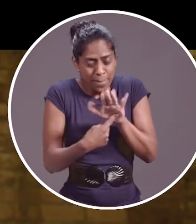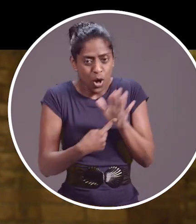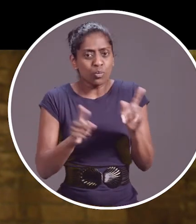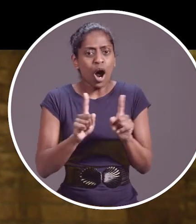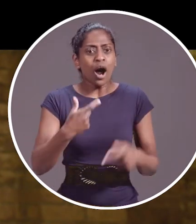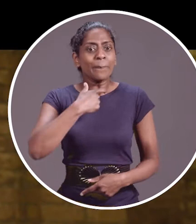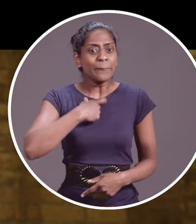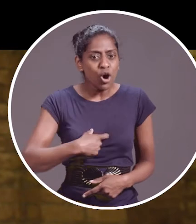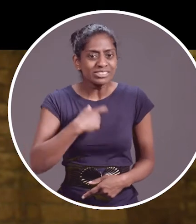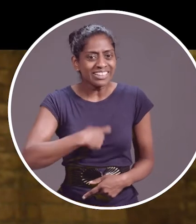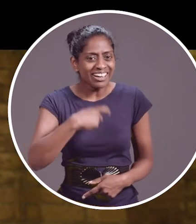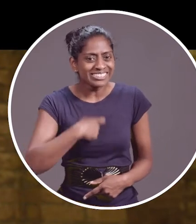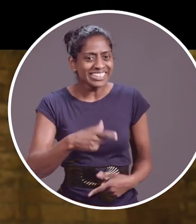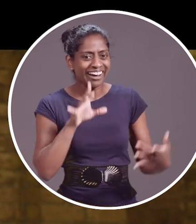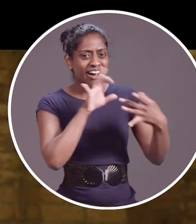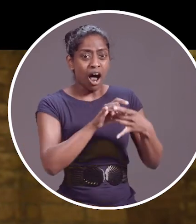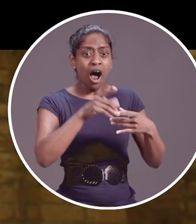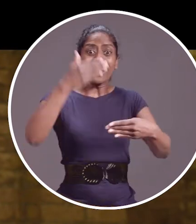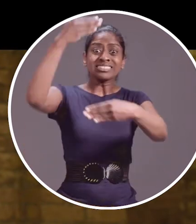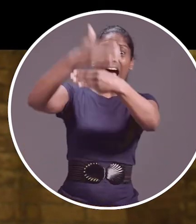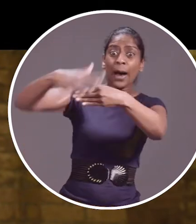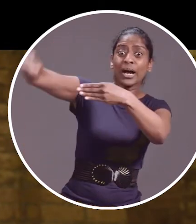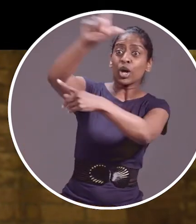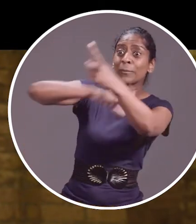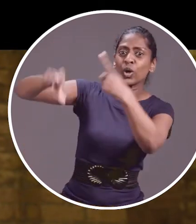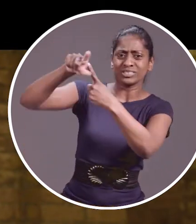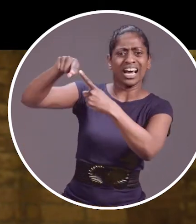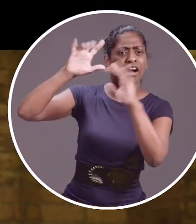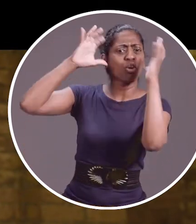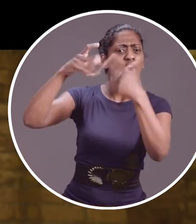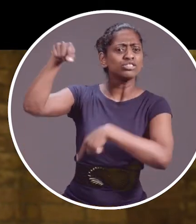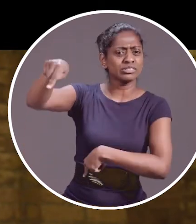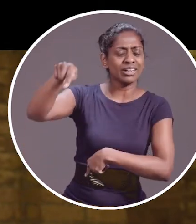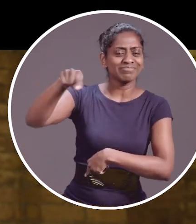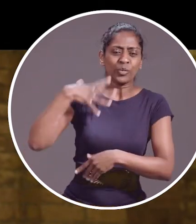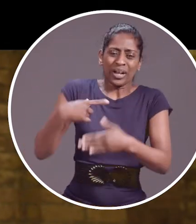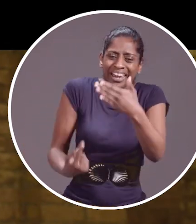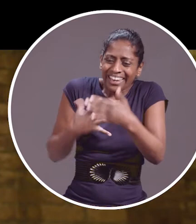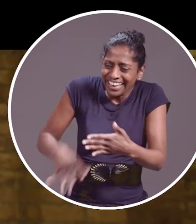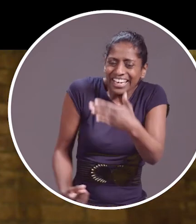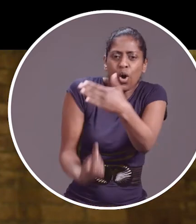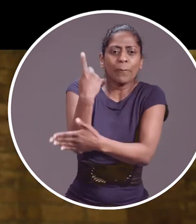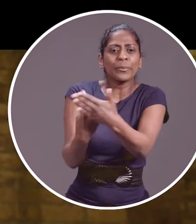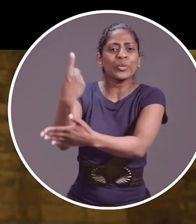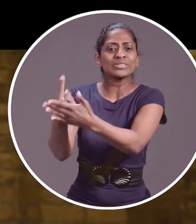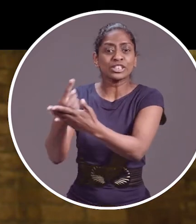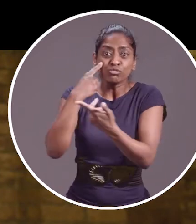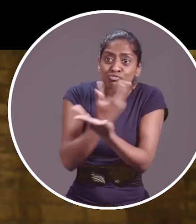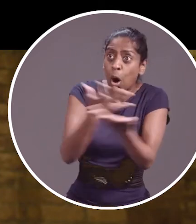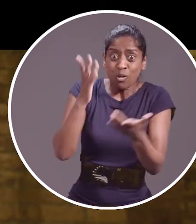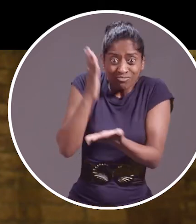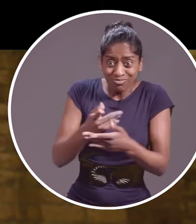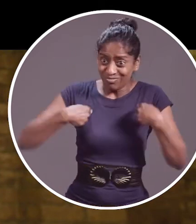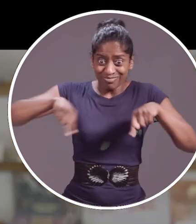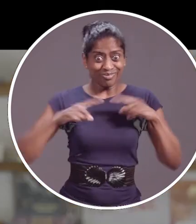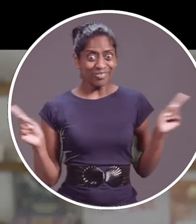and also as far as the disabled community is concerned, we need the opportunities so that we can show who